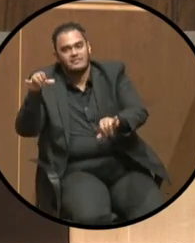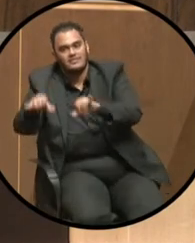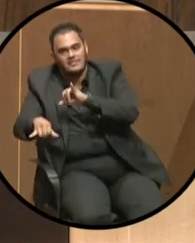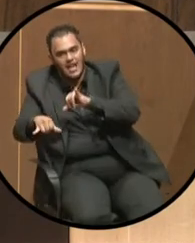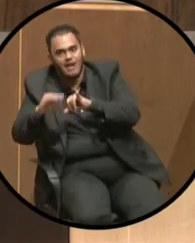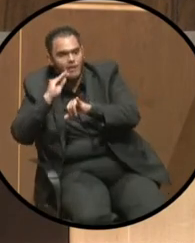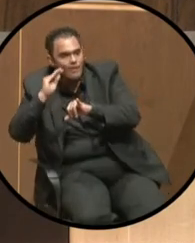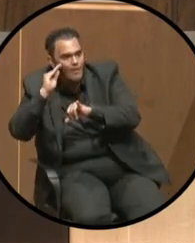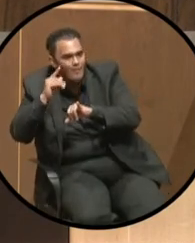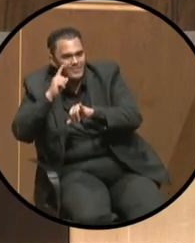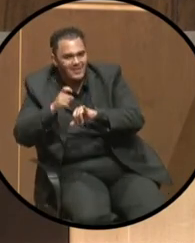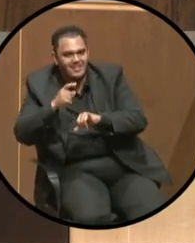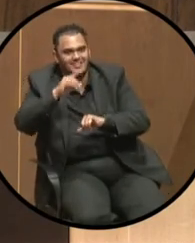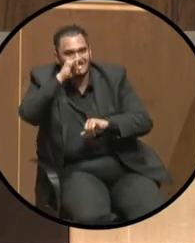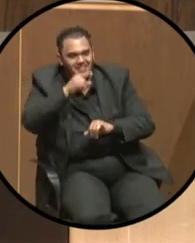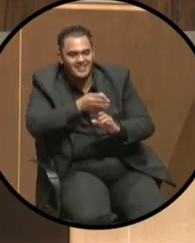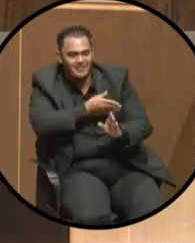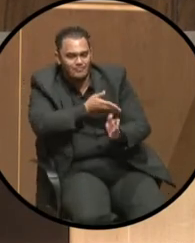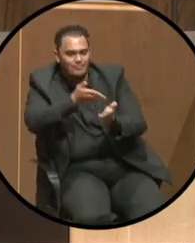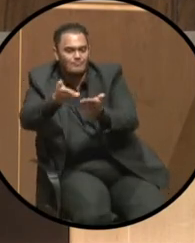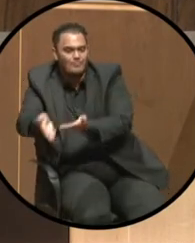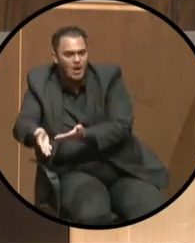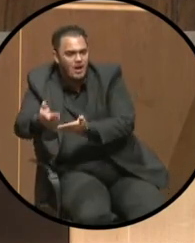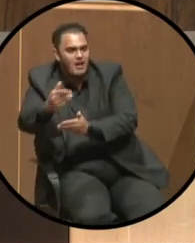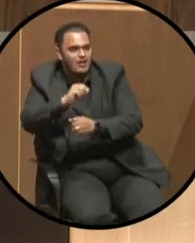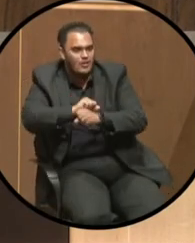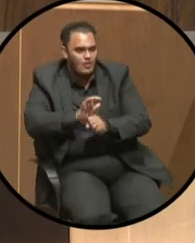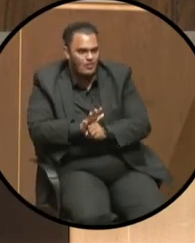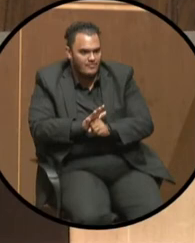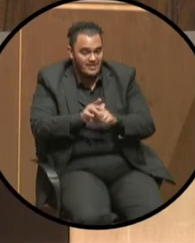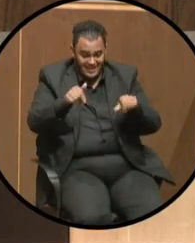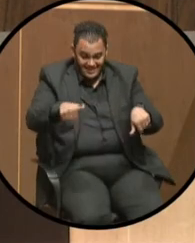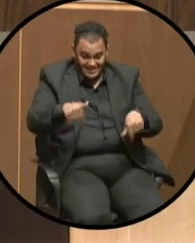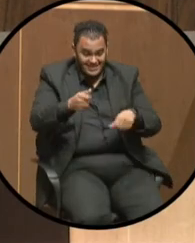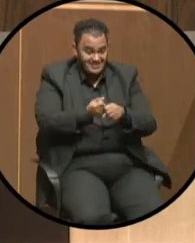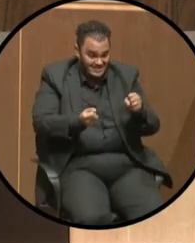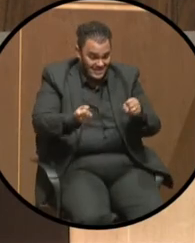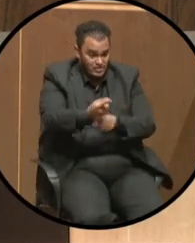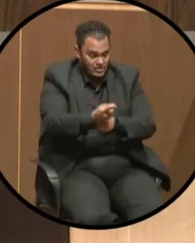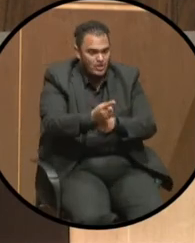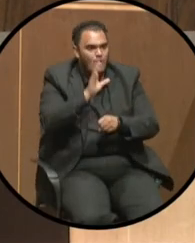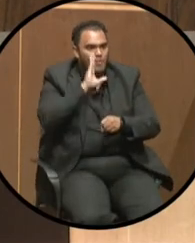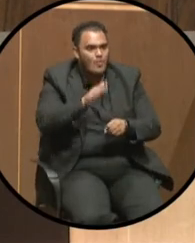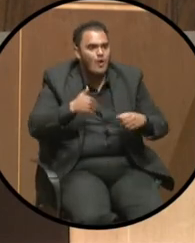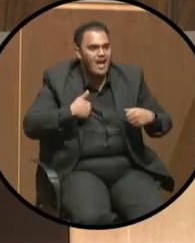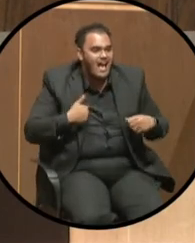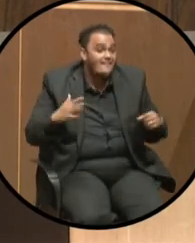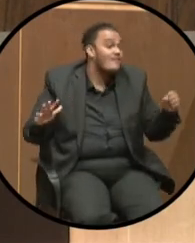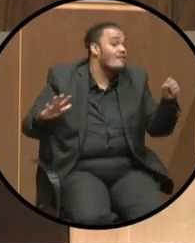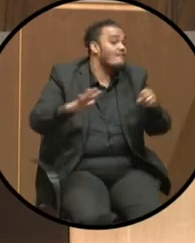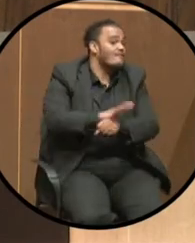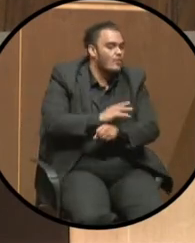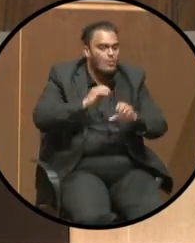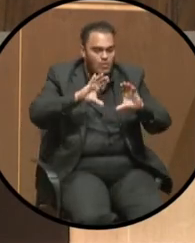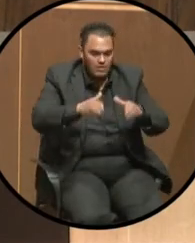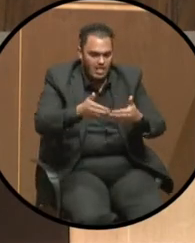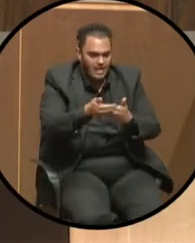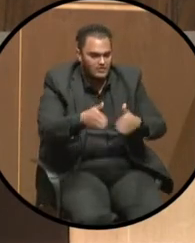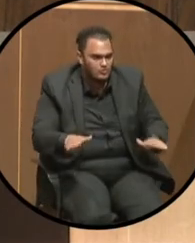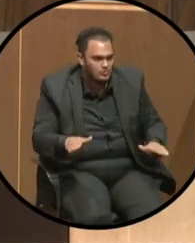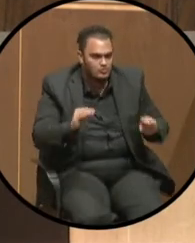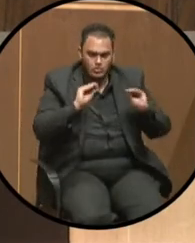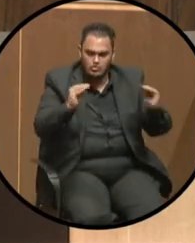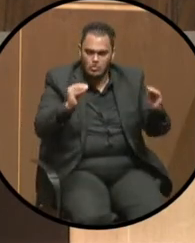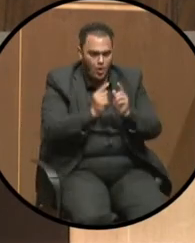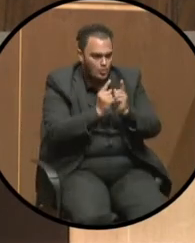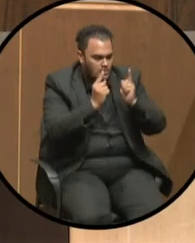for a week. This coming year, we will have full classrooms without the benefit of distancing or vaccines for students,